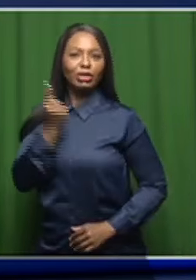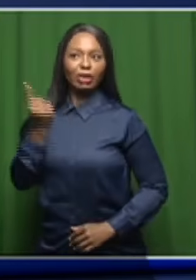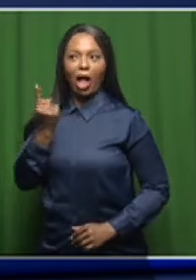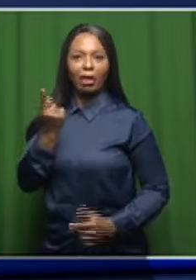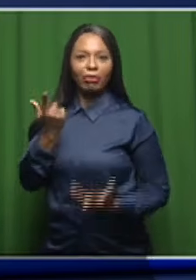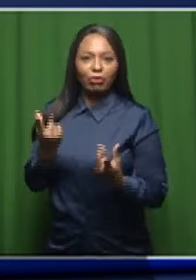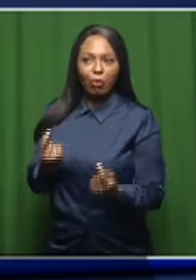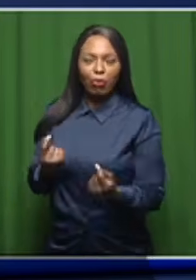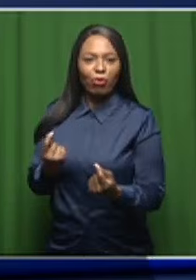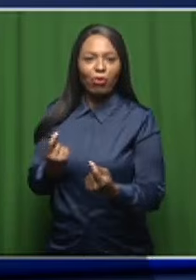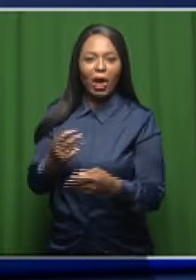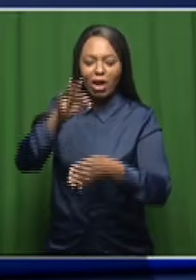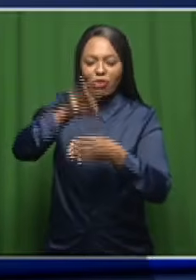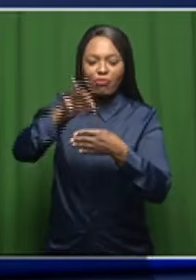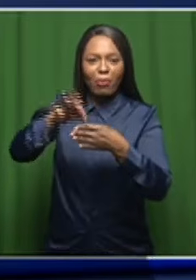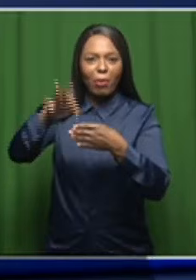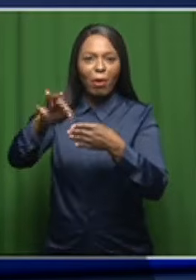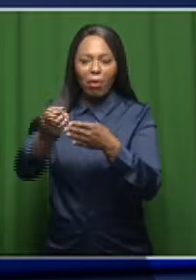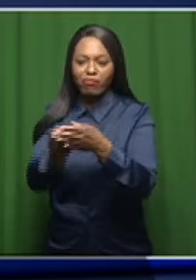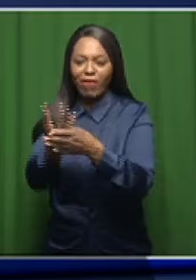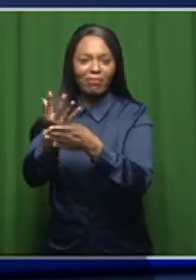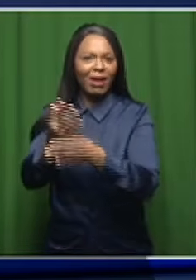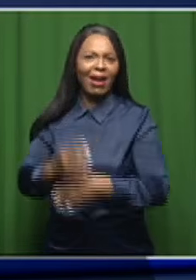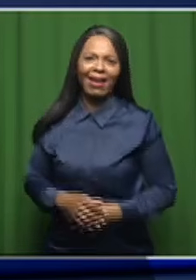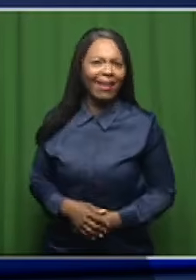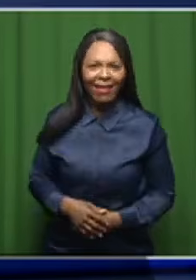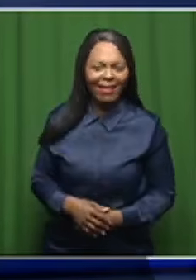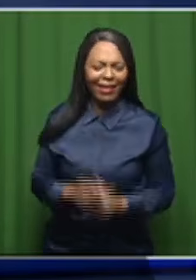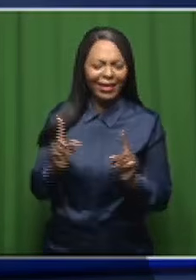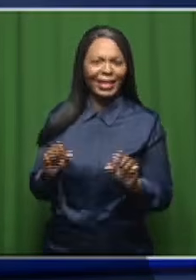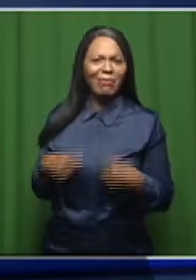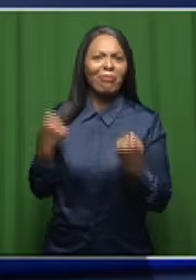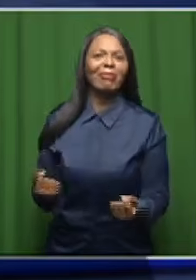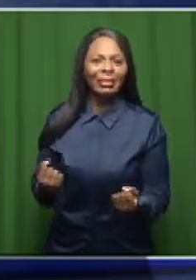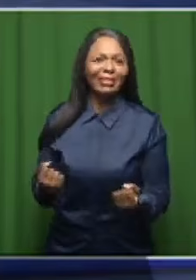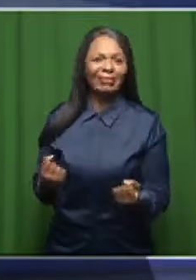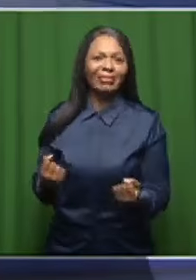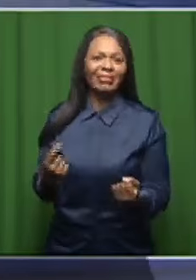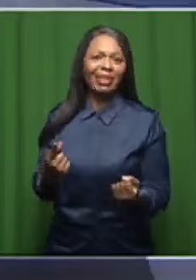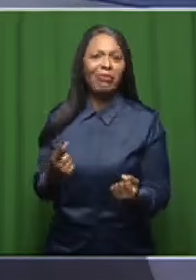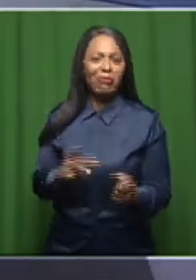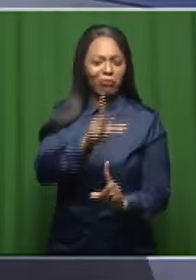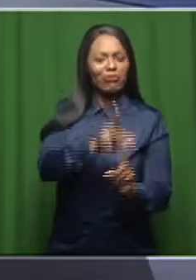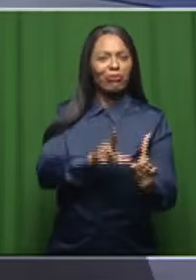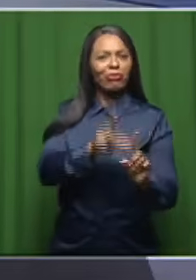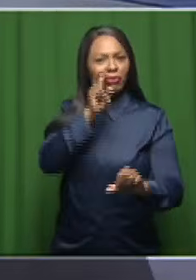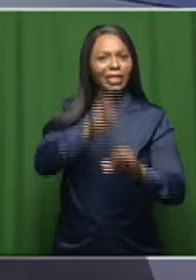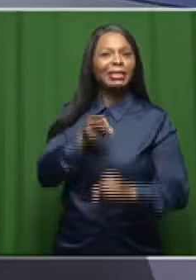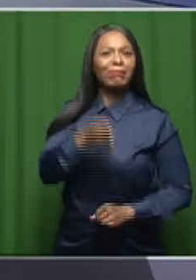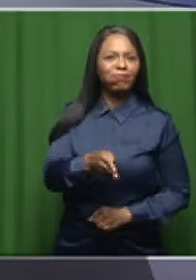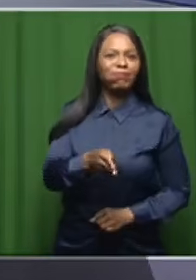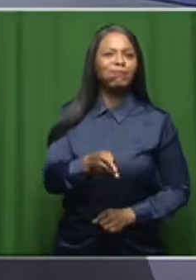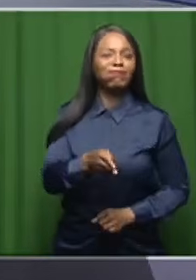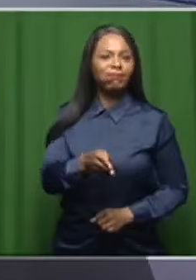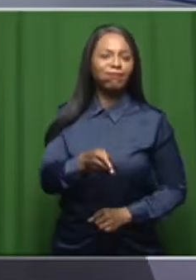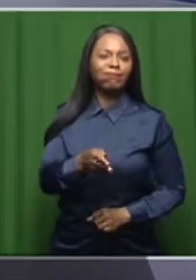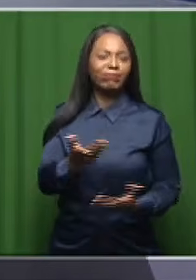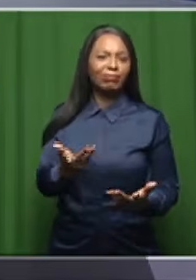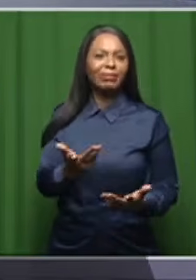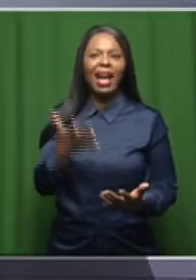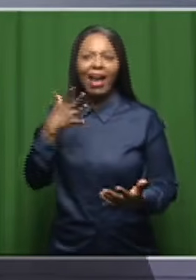up that crop and produce. It's not going to be necessarily, you know, to that last mile delivery per se in